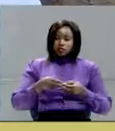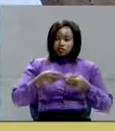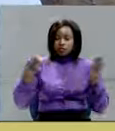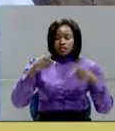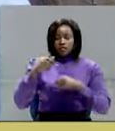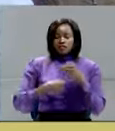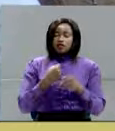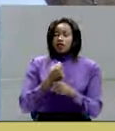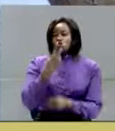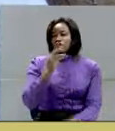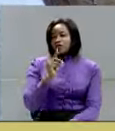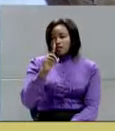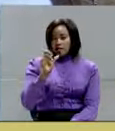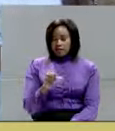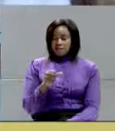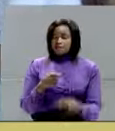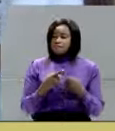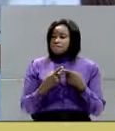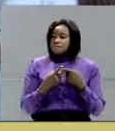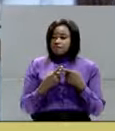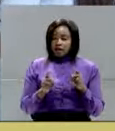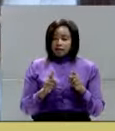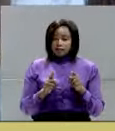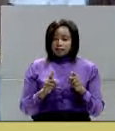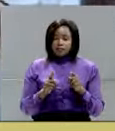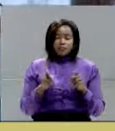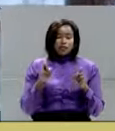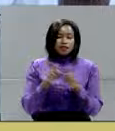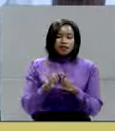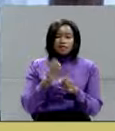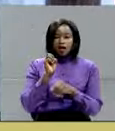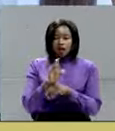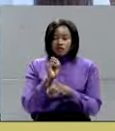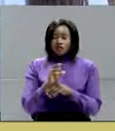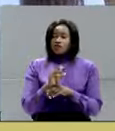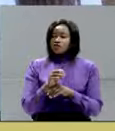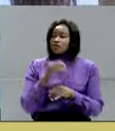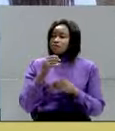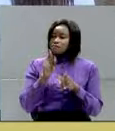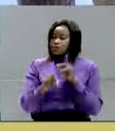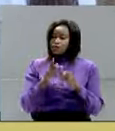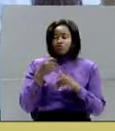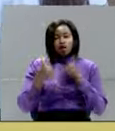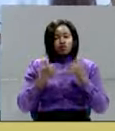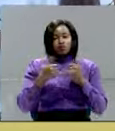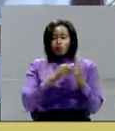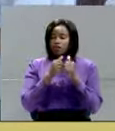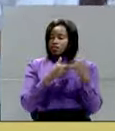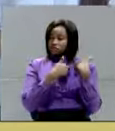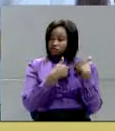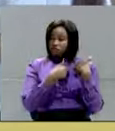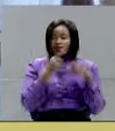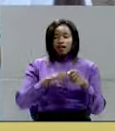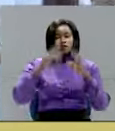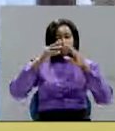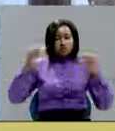year 2019. However, Dr. Twini advises the public to enjoy responsibly during this festive season without